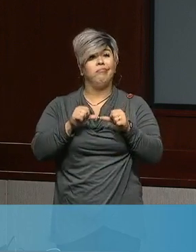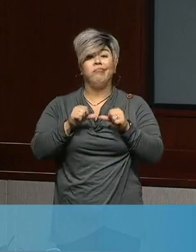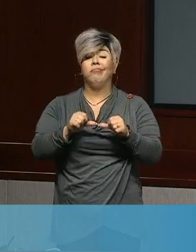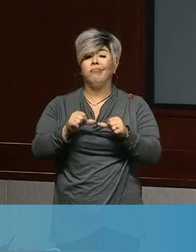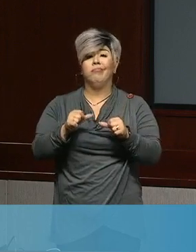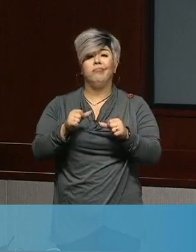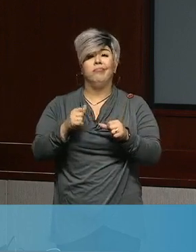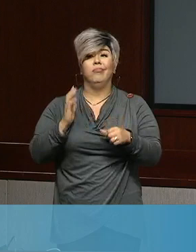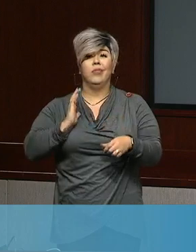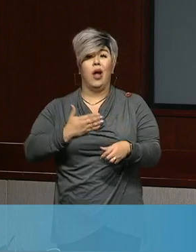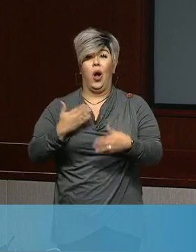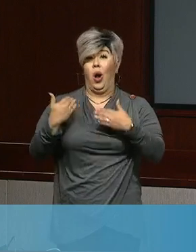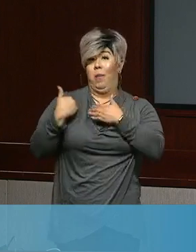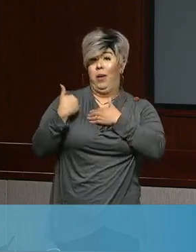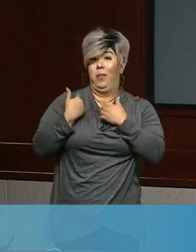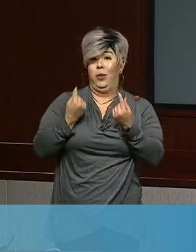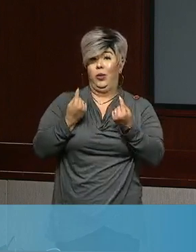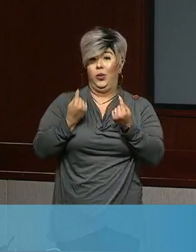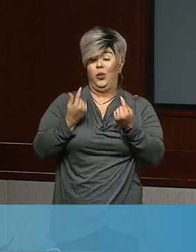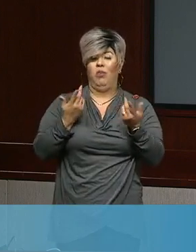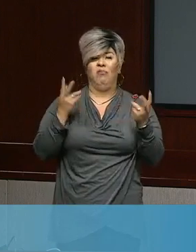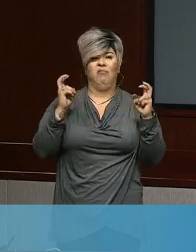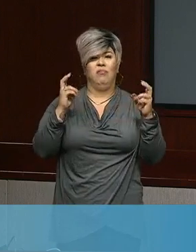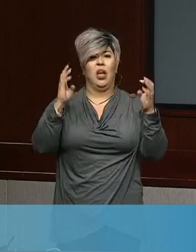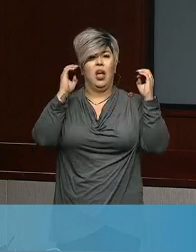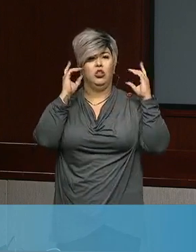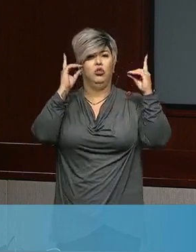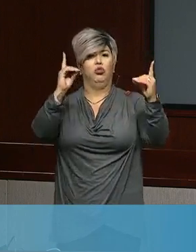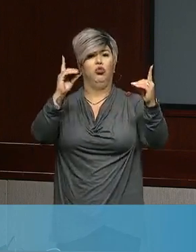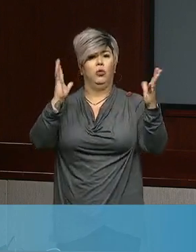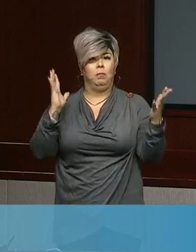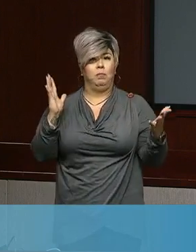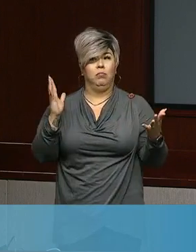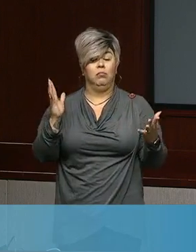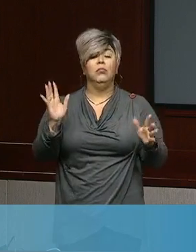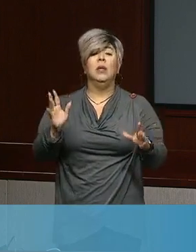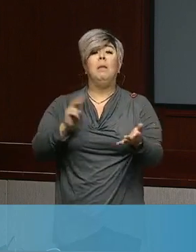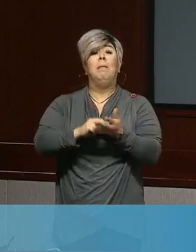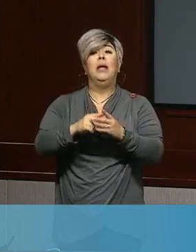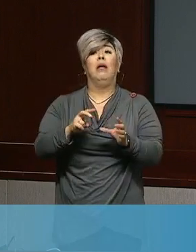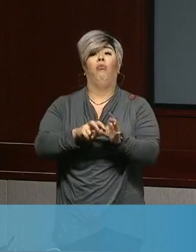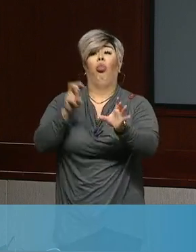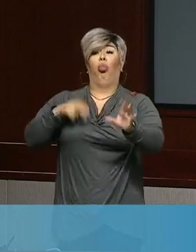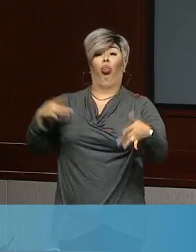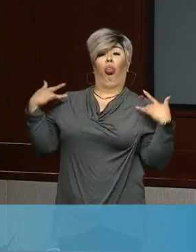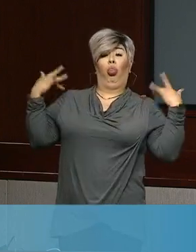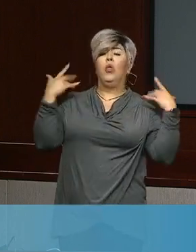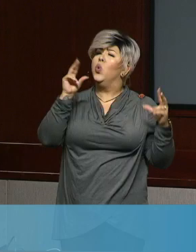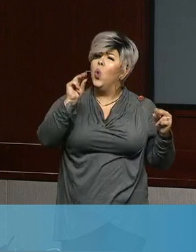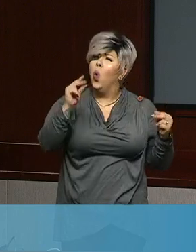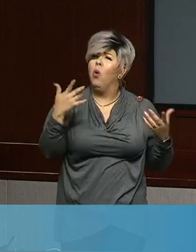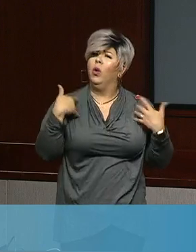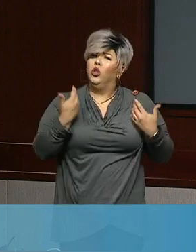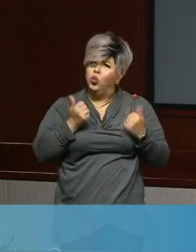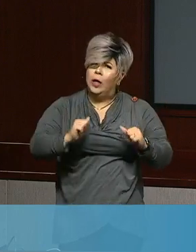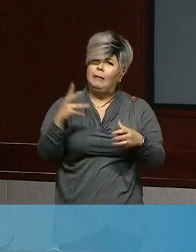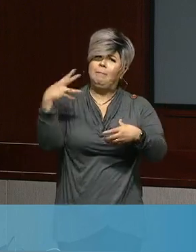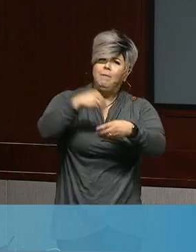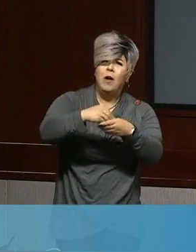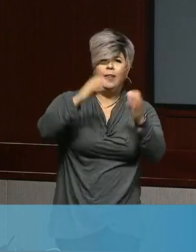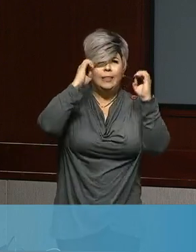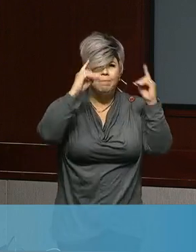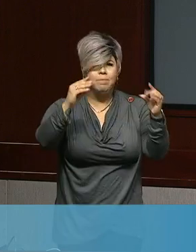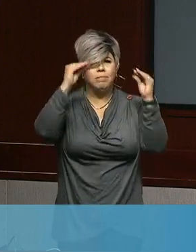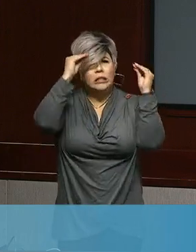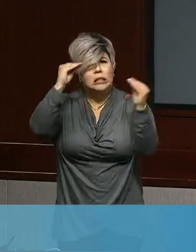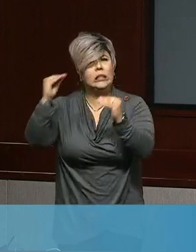education and communications posture. It's a very strong position and posture that we are taking to reinforce